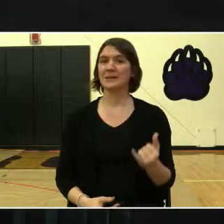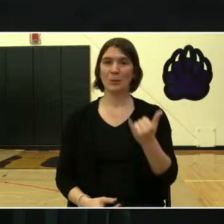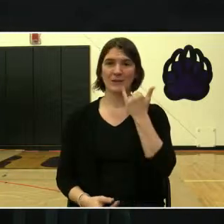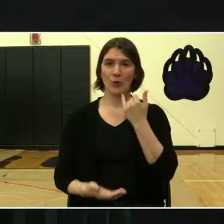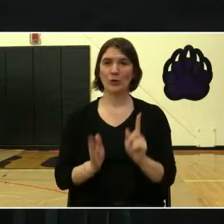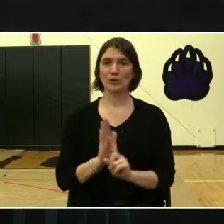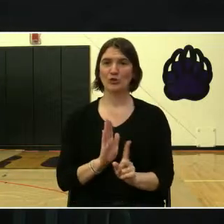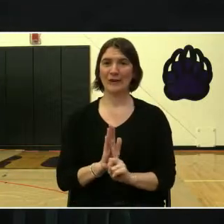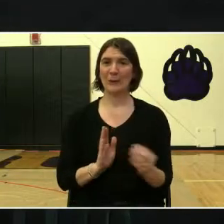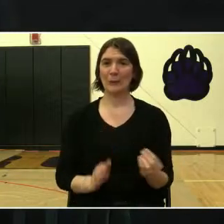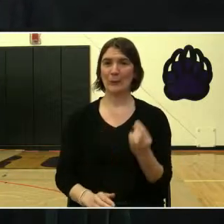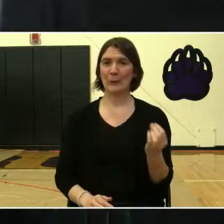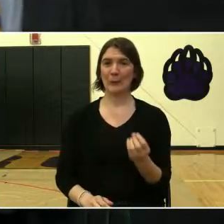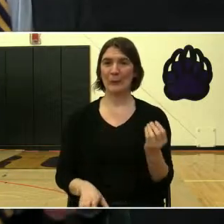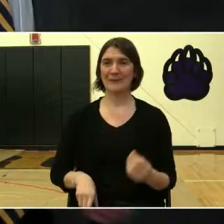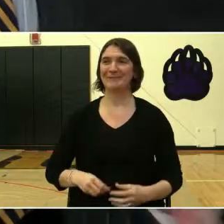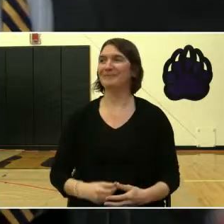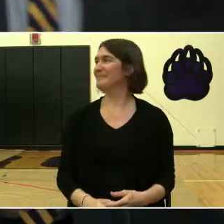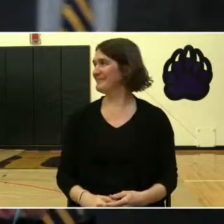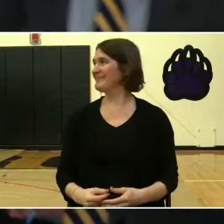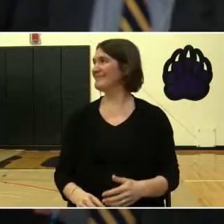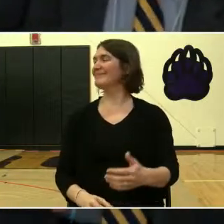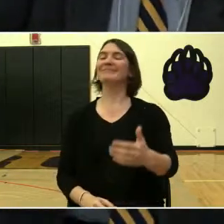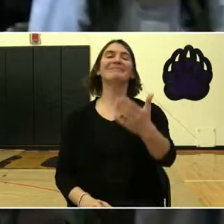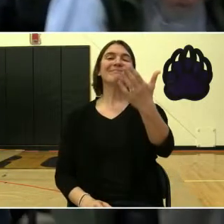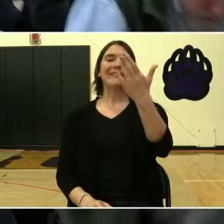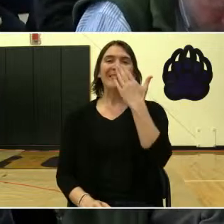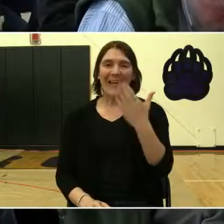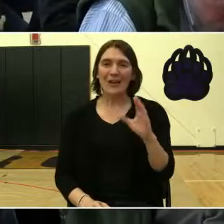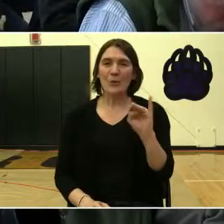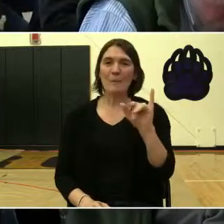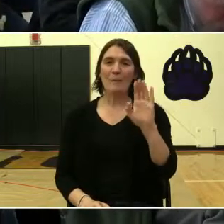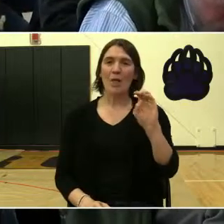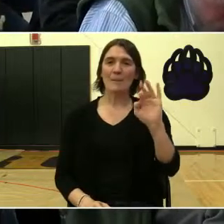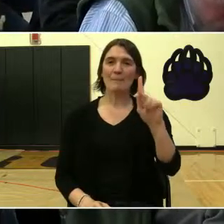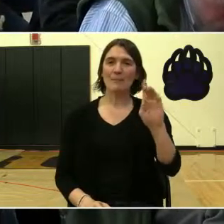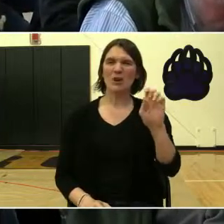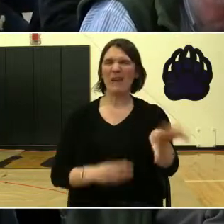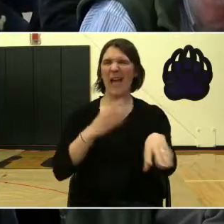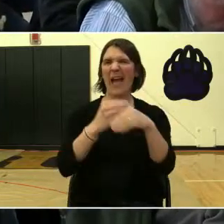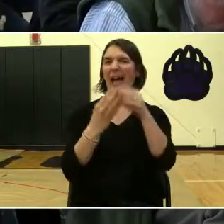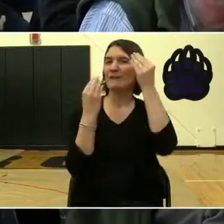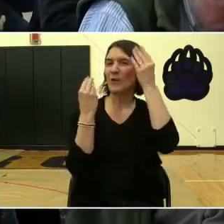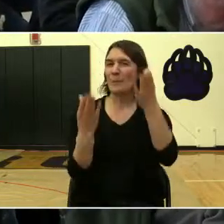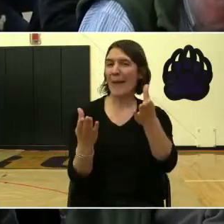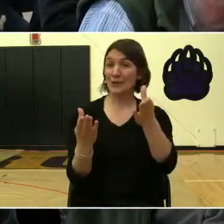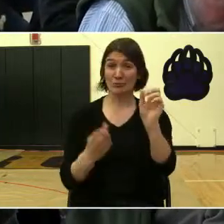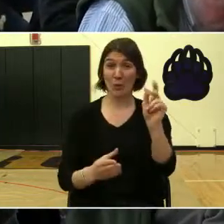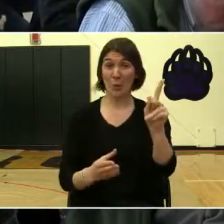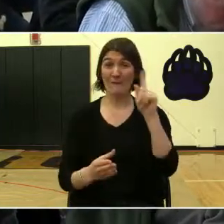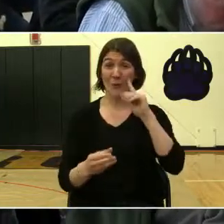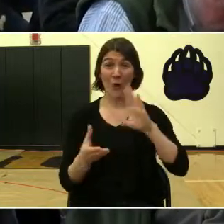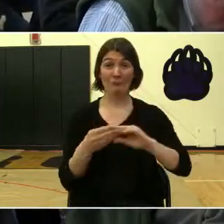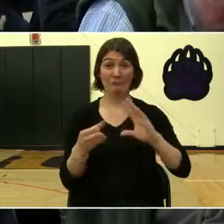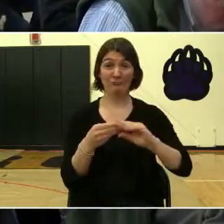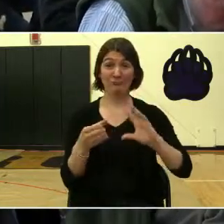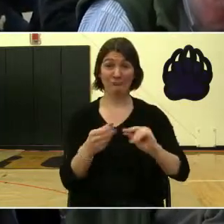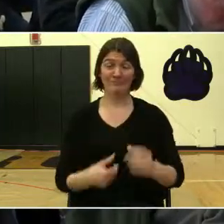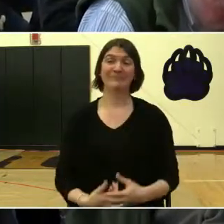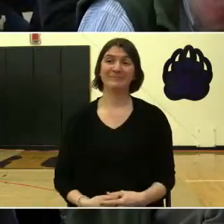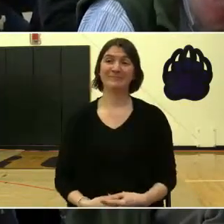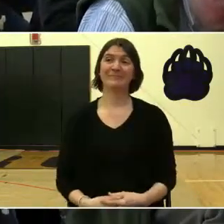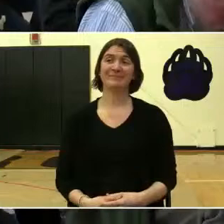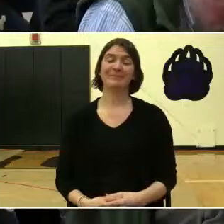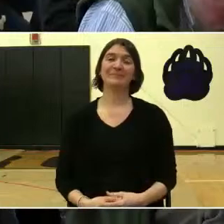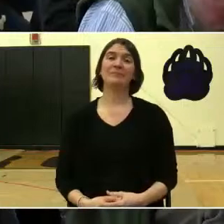268,000 thank you Mr moderator i' just like to add information to this conversation